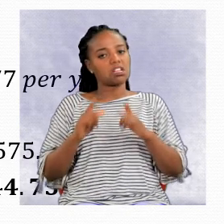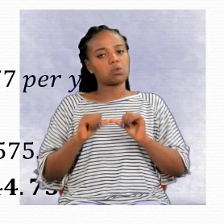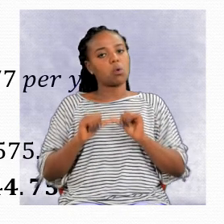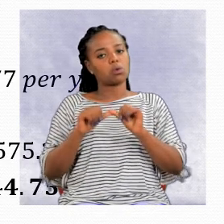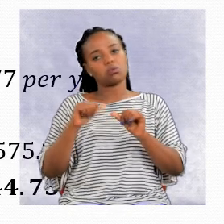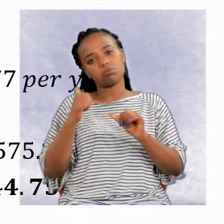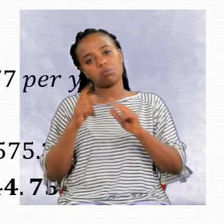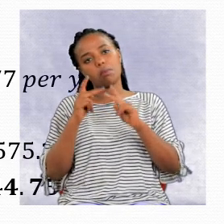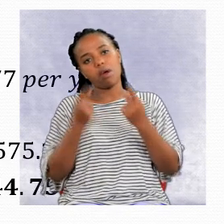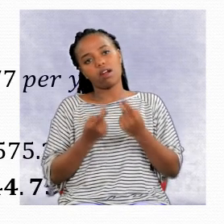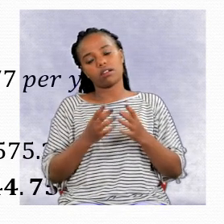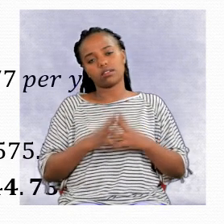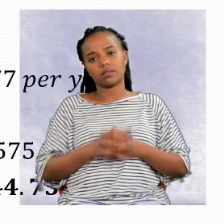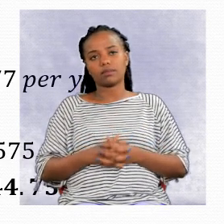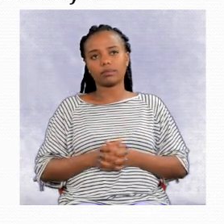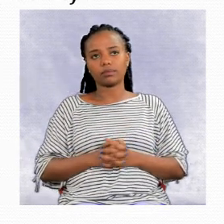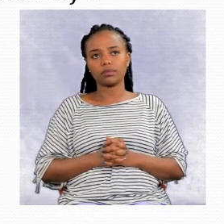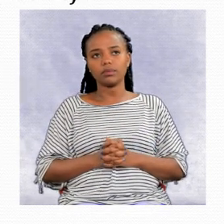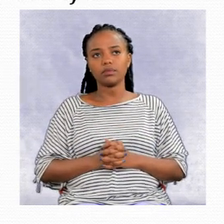next part.